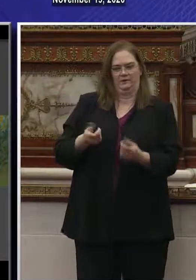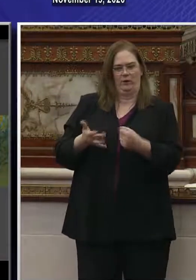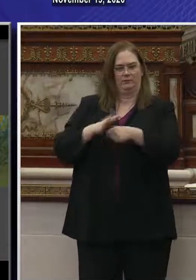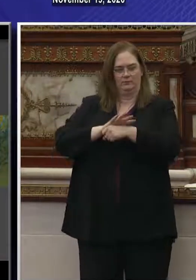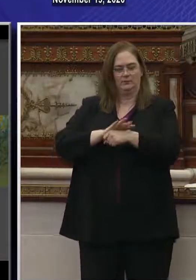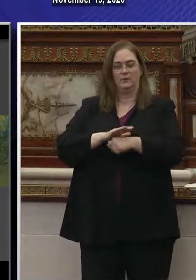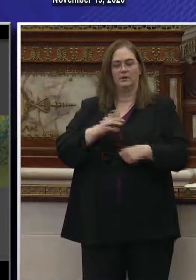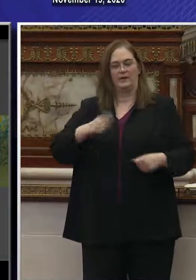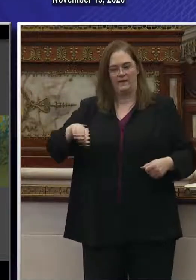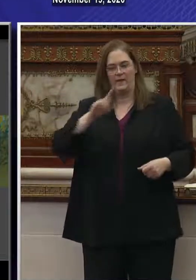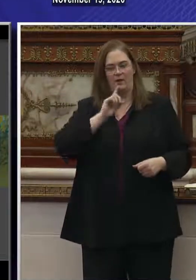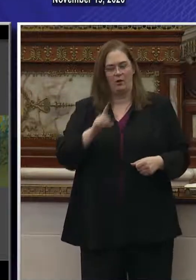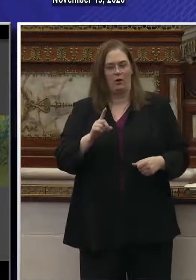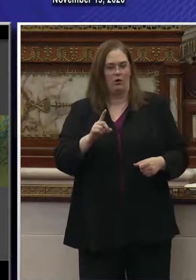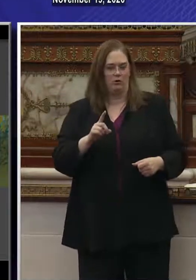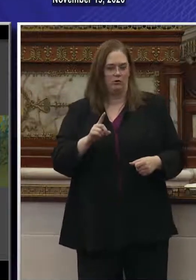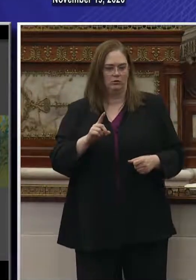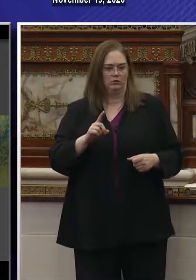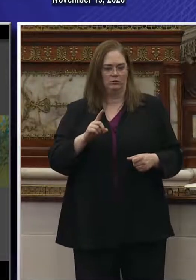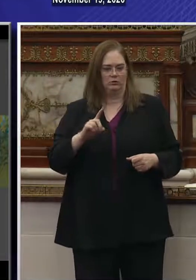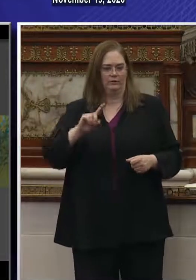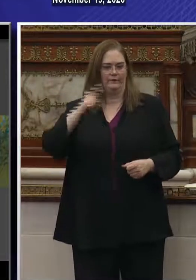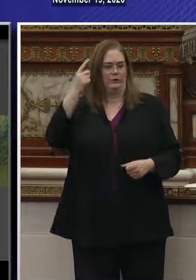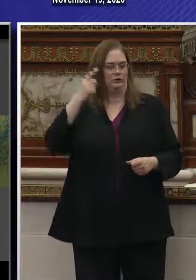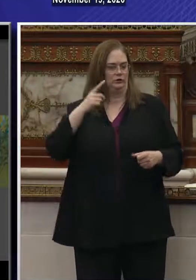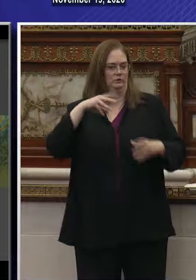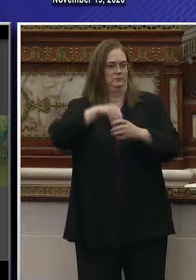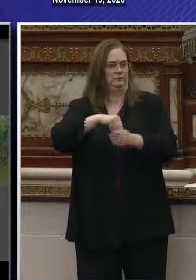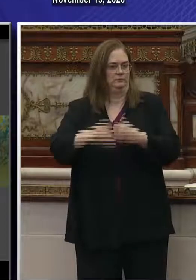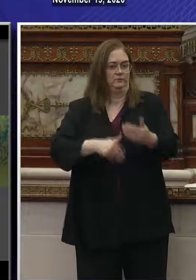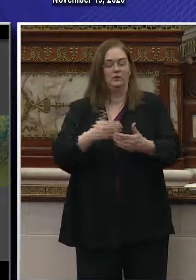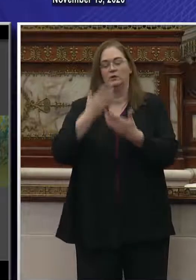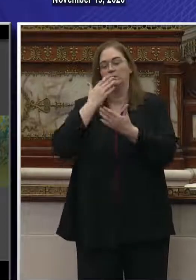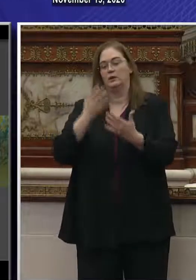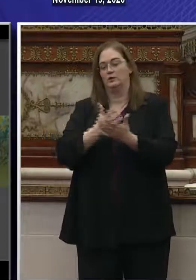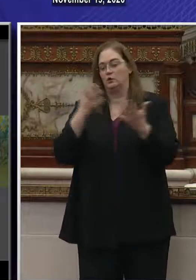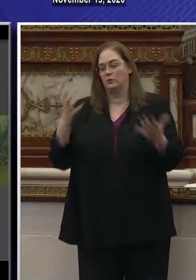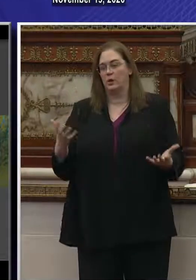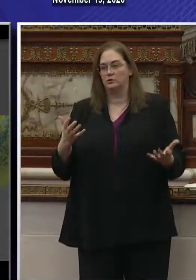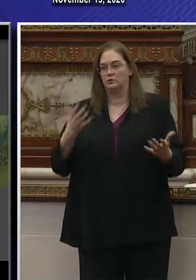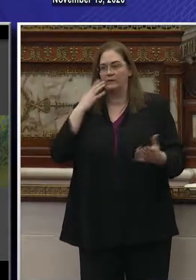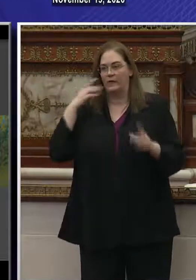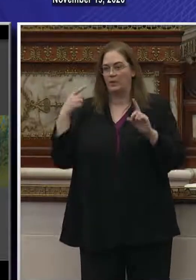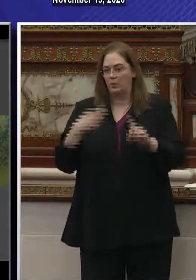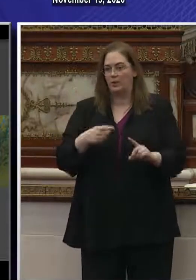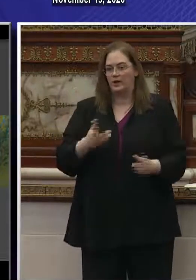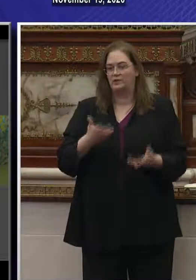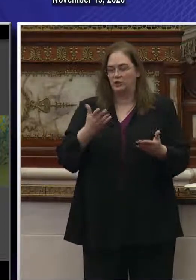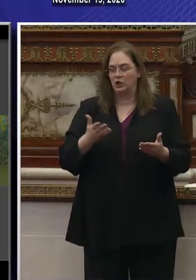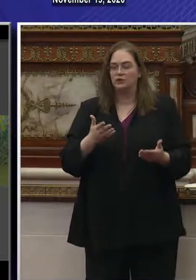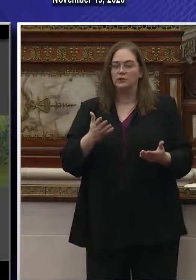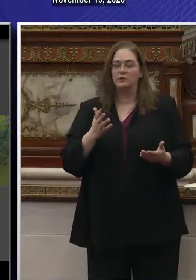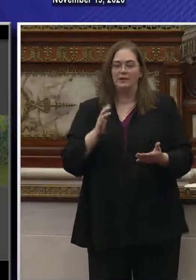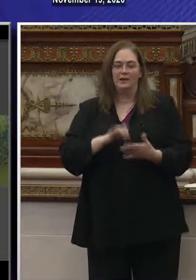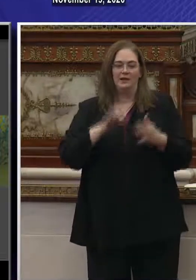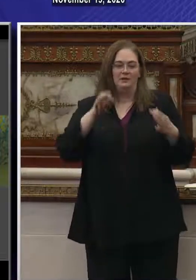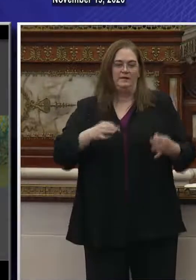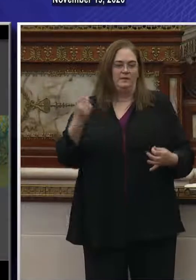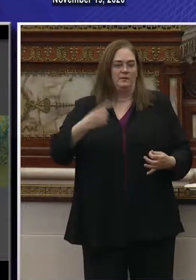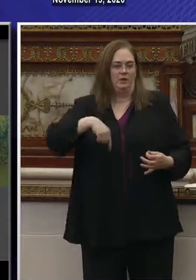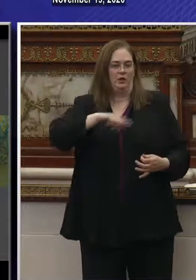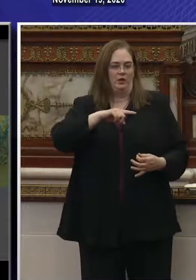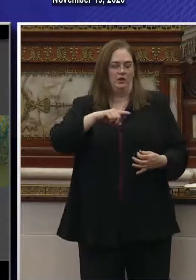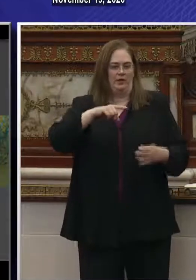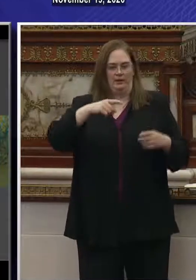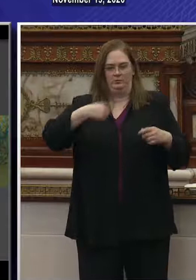virus, that they are at the front of the line. So I thank you so much for making that point and suggestion, and that's certainly something that needs